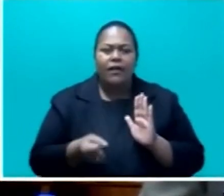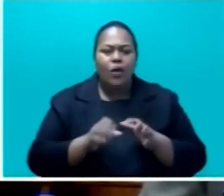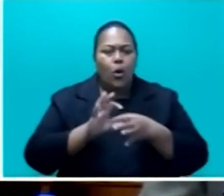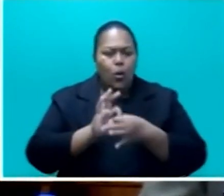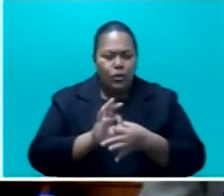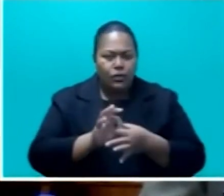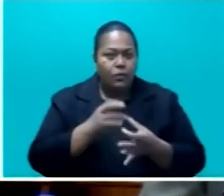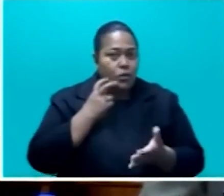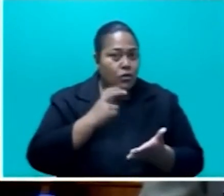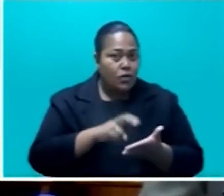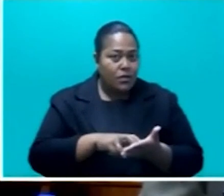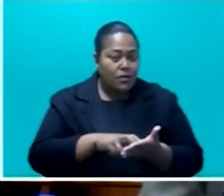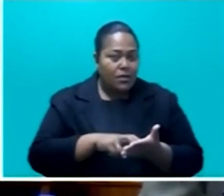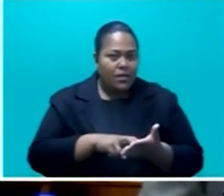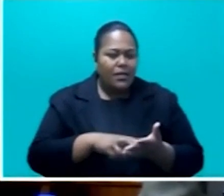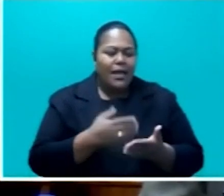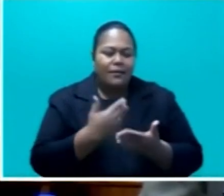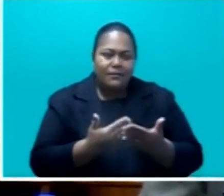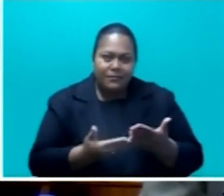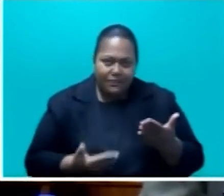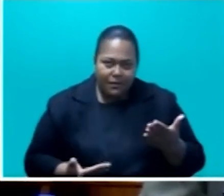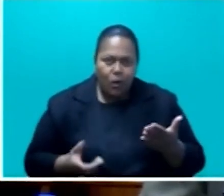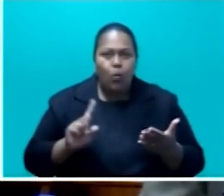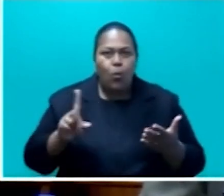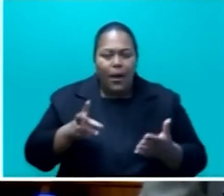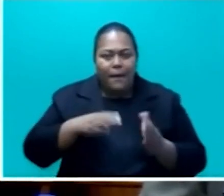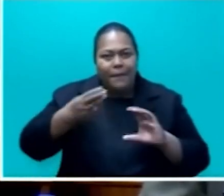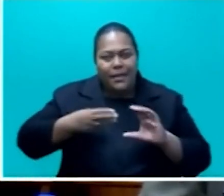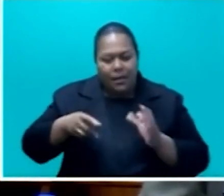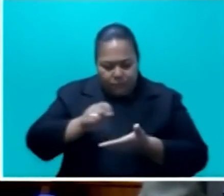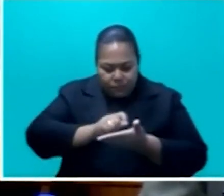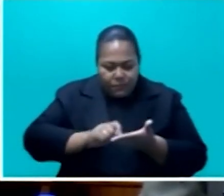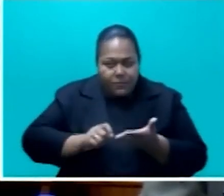registration, and content of the media organization in Fiji.